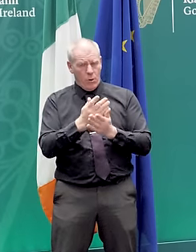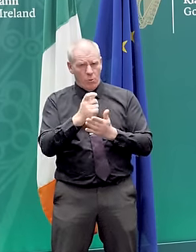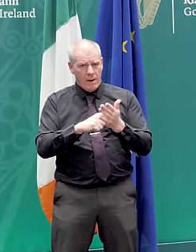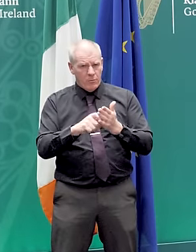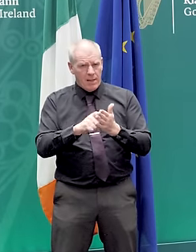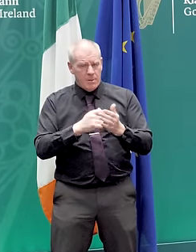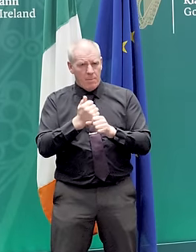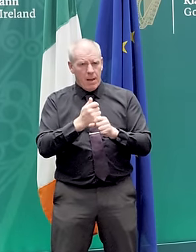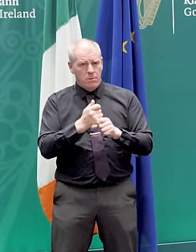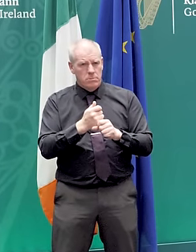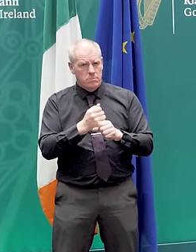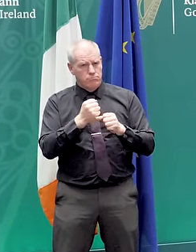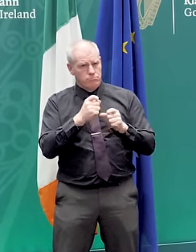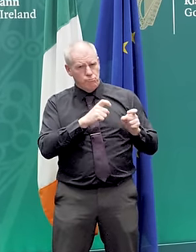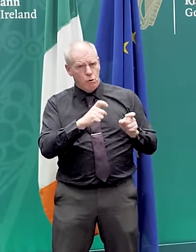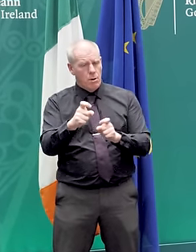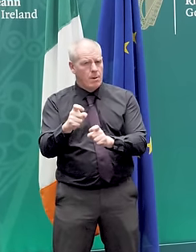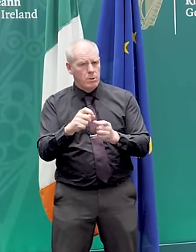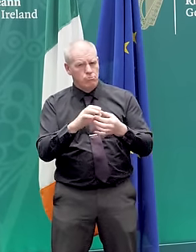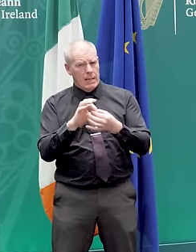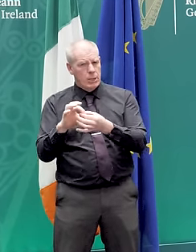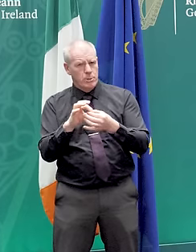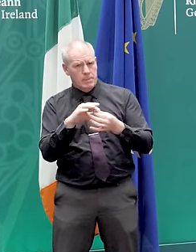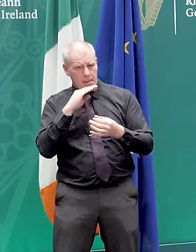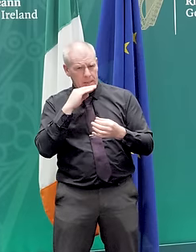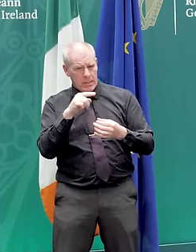durable relationships? Would you be concerned